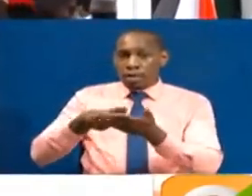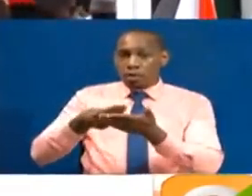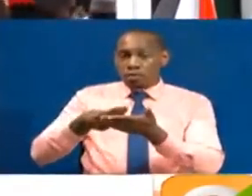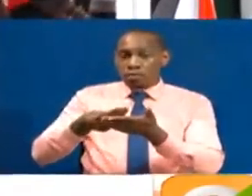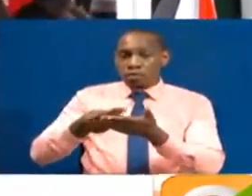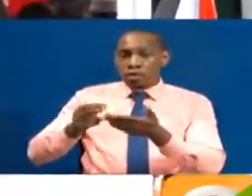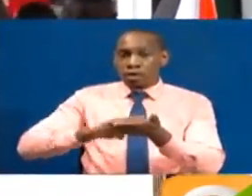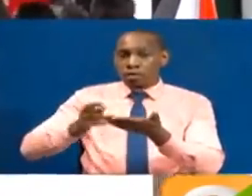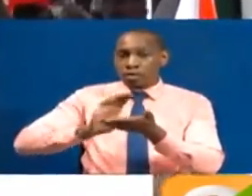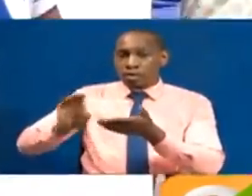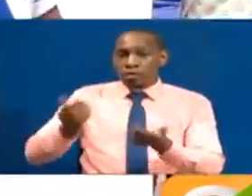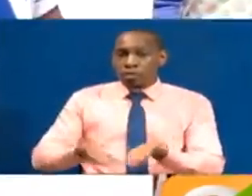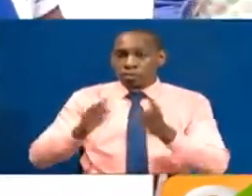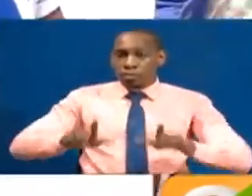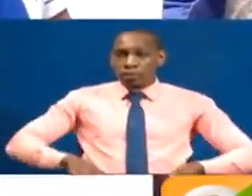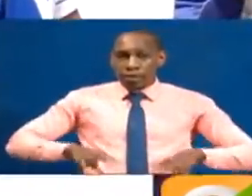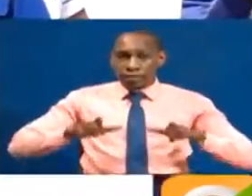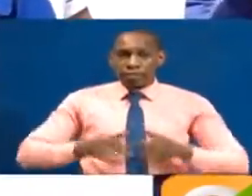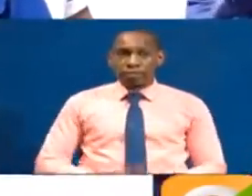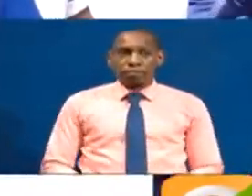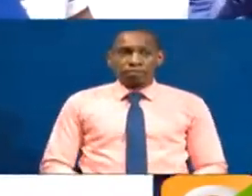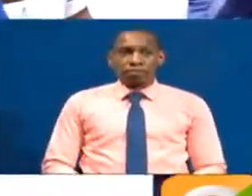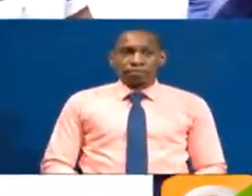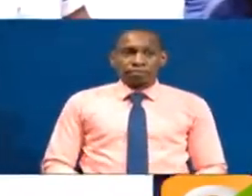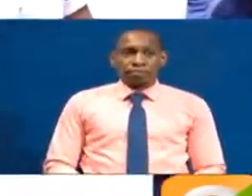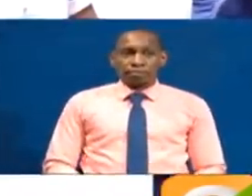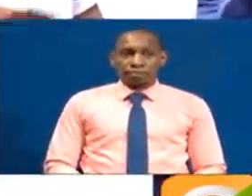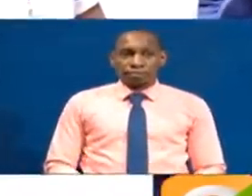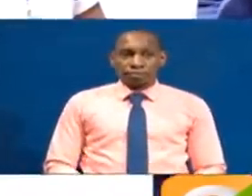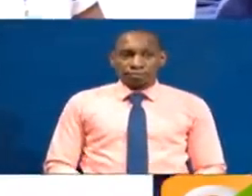resources in improving lives. Stephen Leto, Citizen TV.